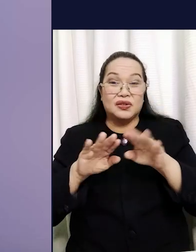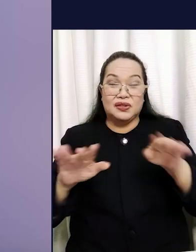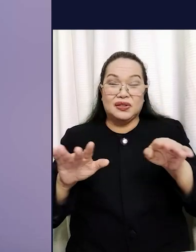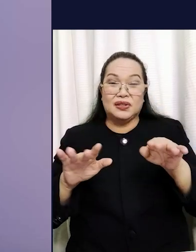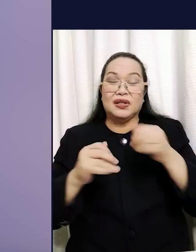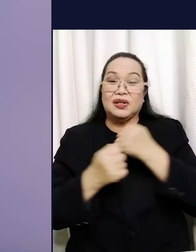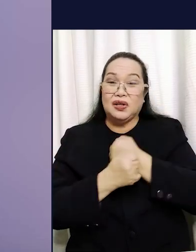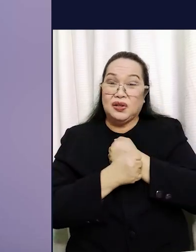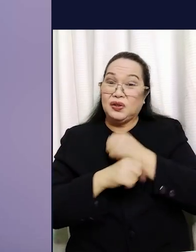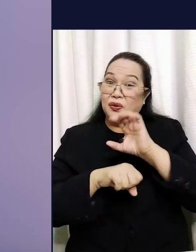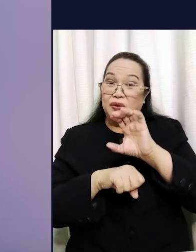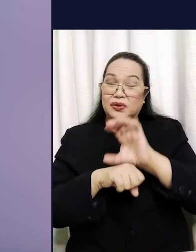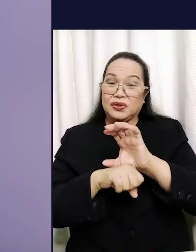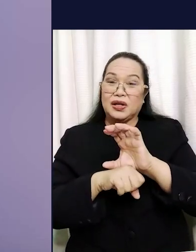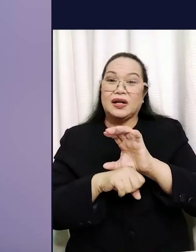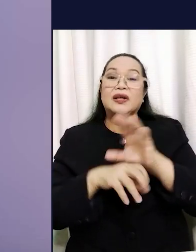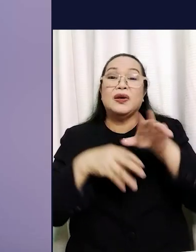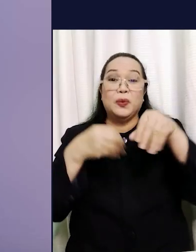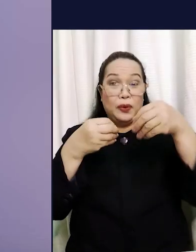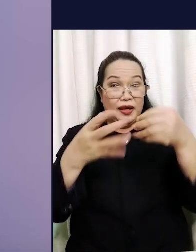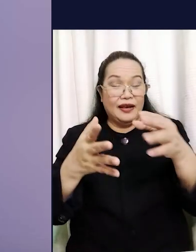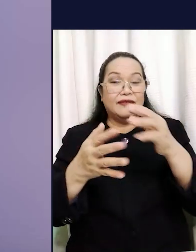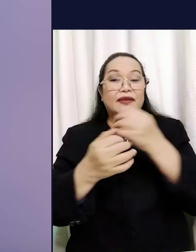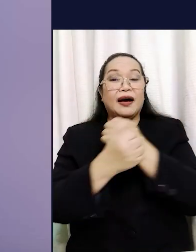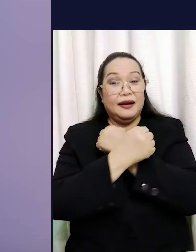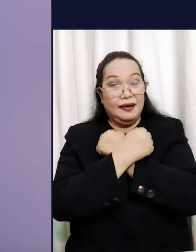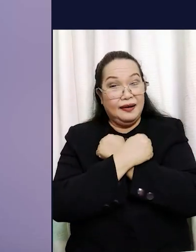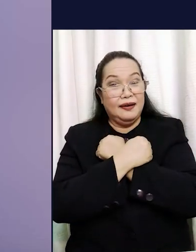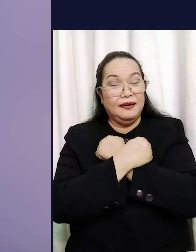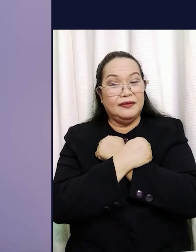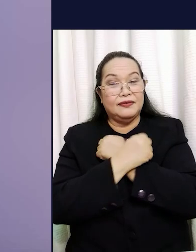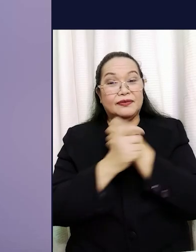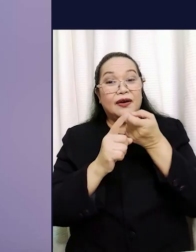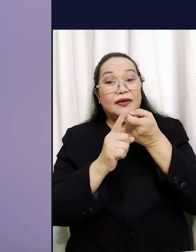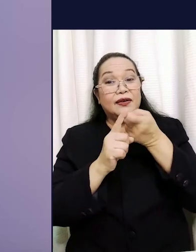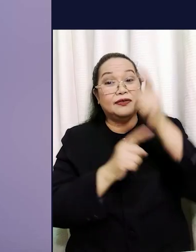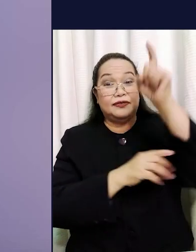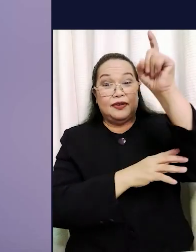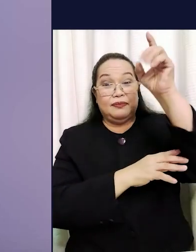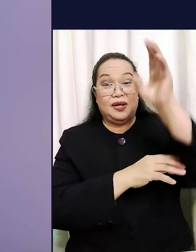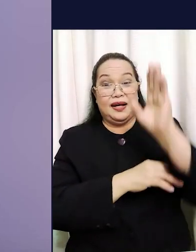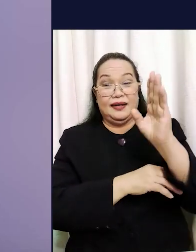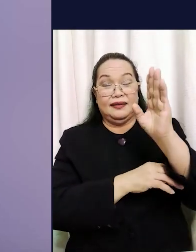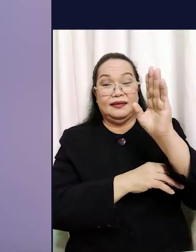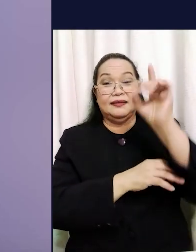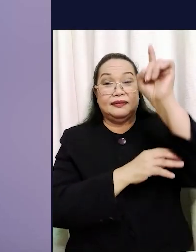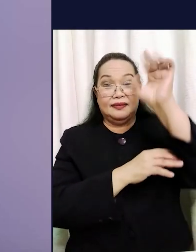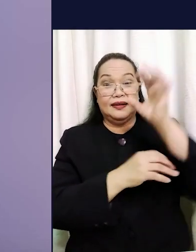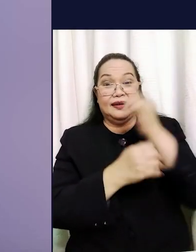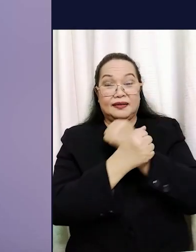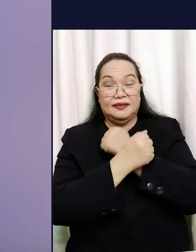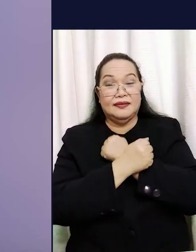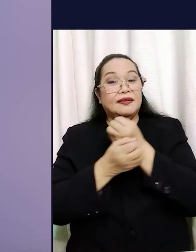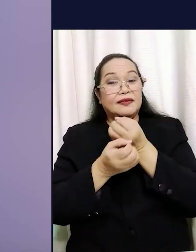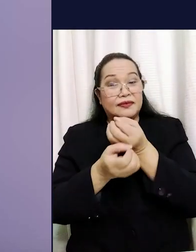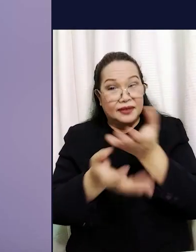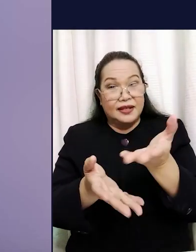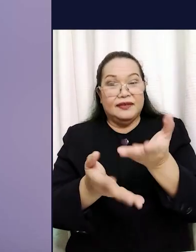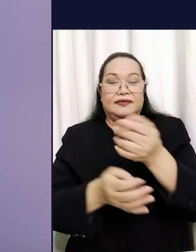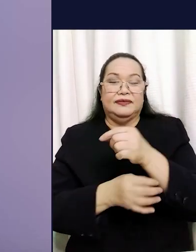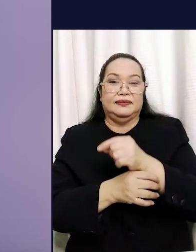love that comes from God. Mga kapatid, pagpalain po tayo ng